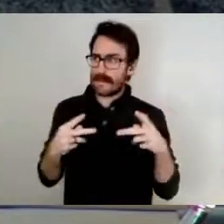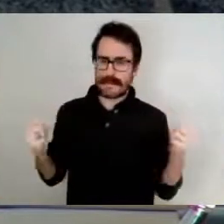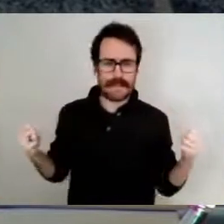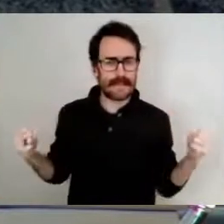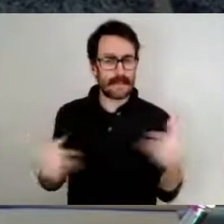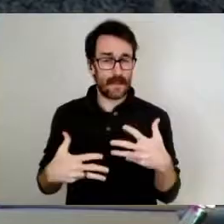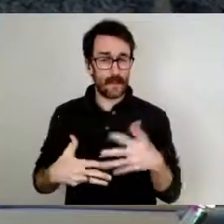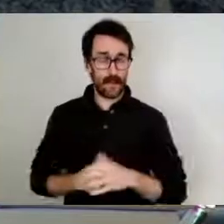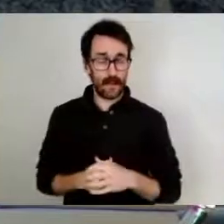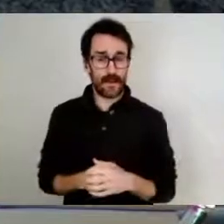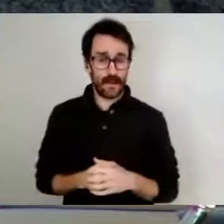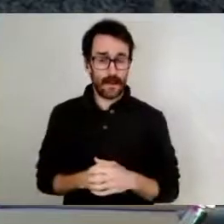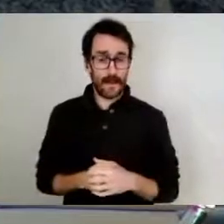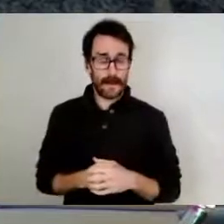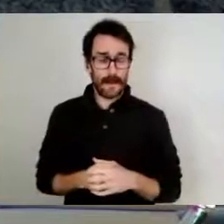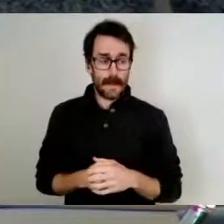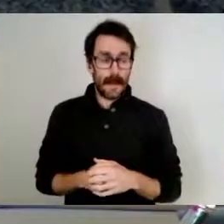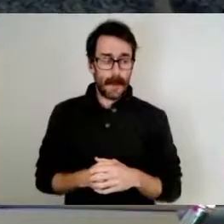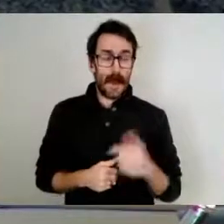protest?